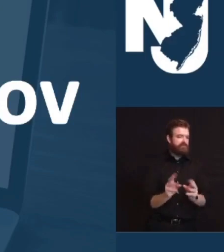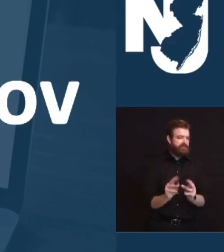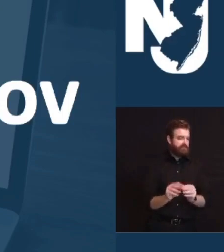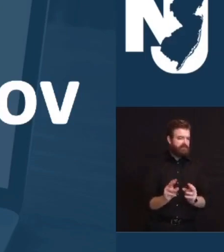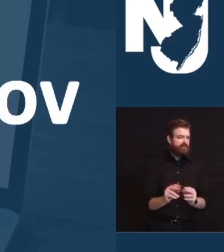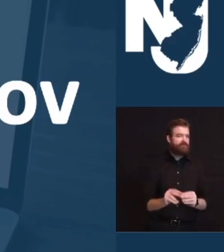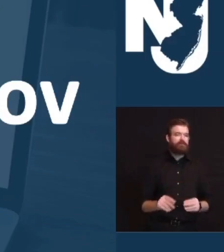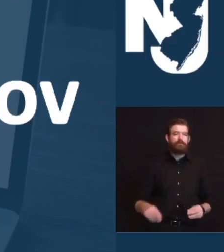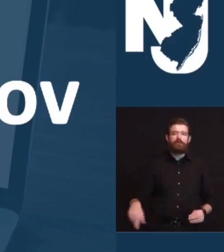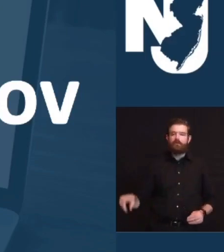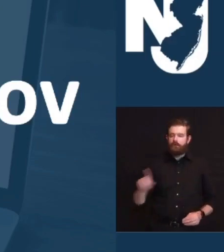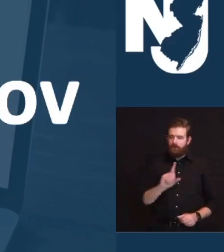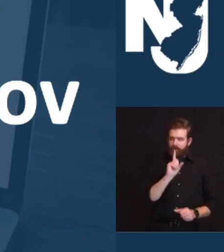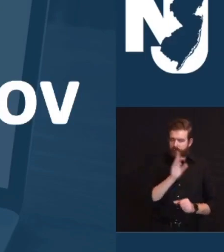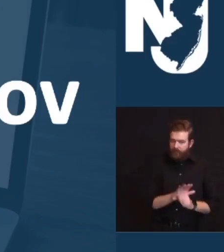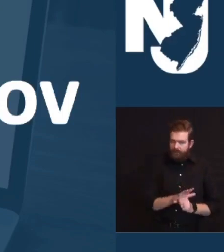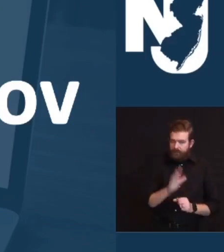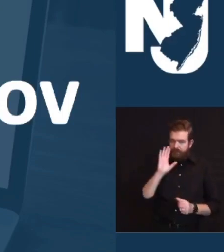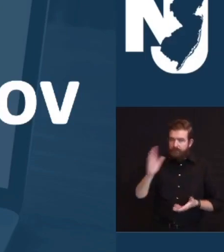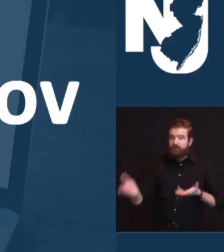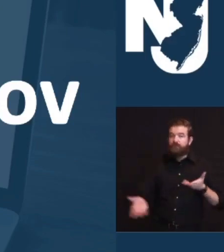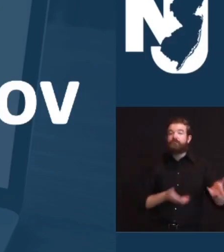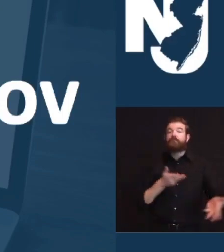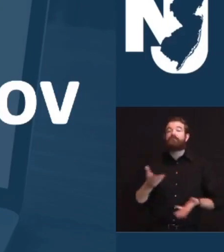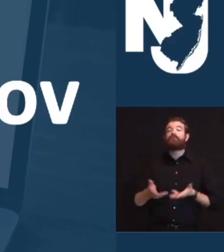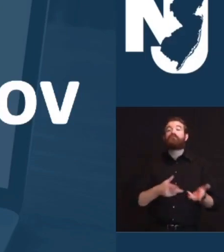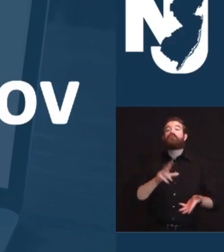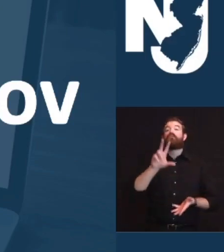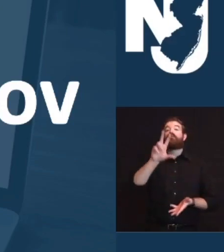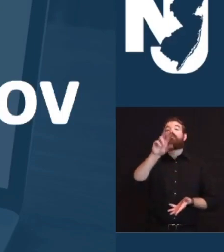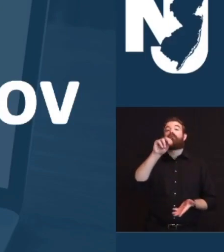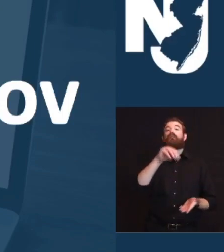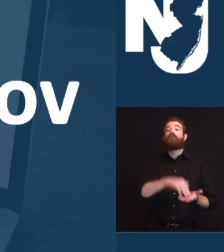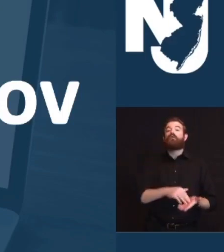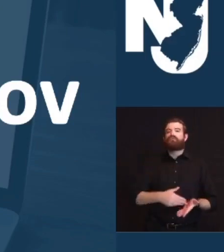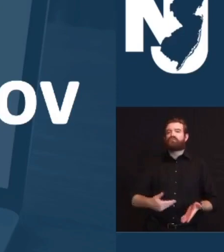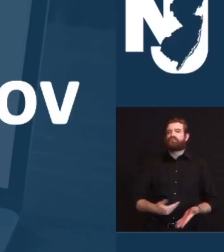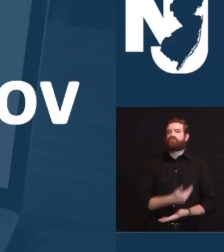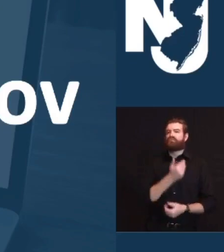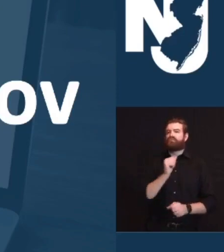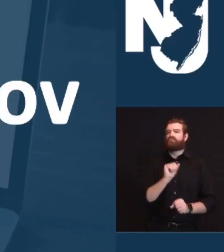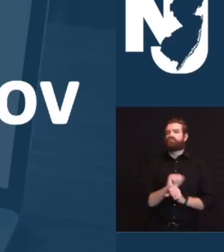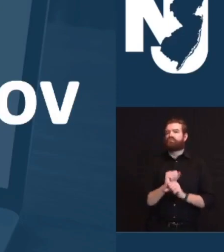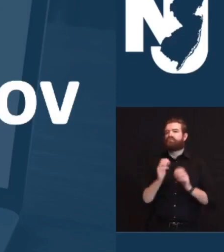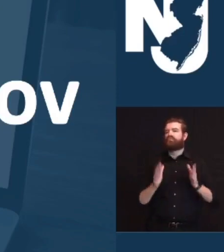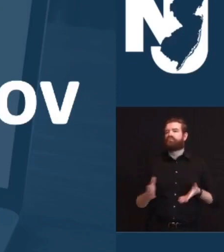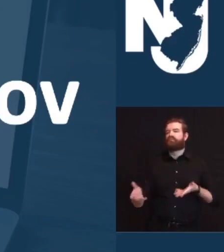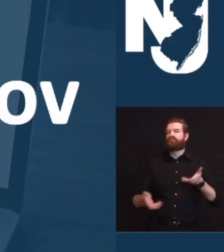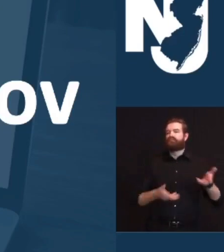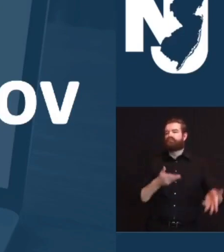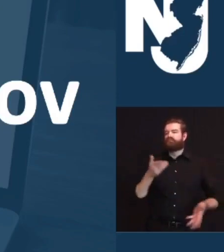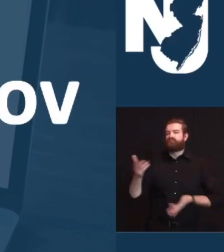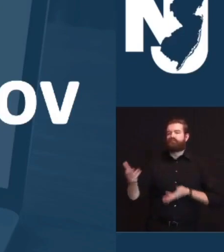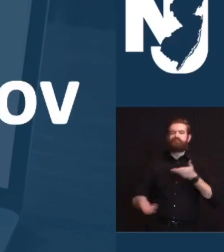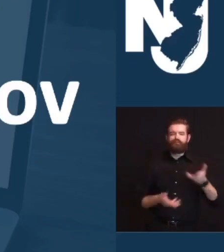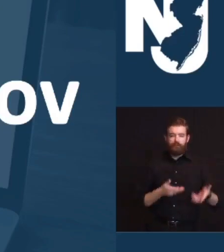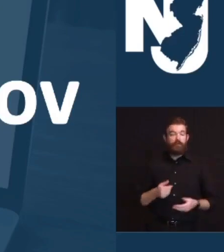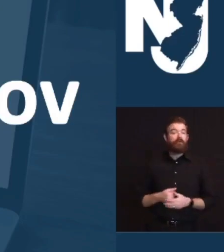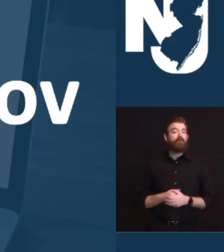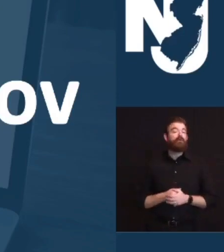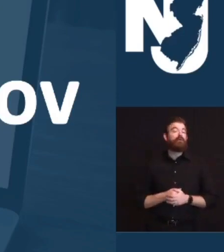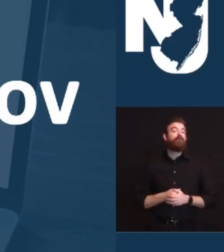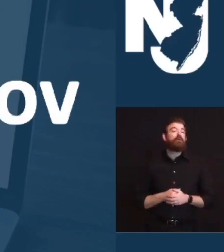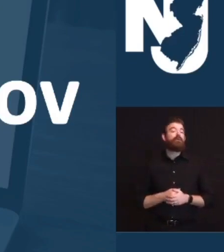end of the decade, and not just hiring them, but work developing and upskilling them with a particular focus on communities of color and